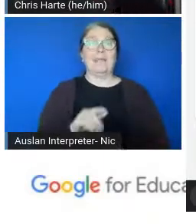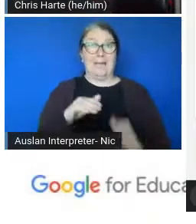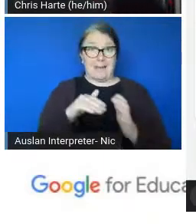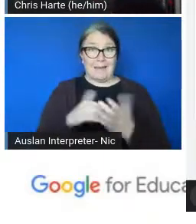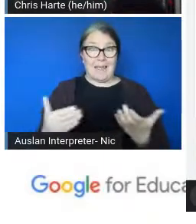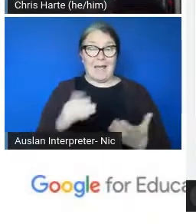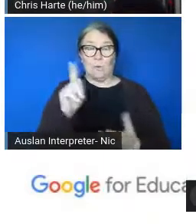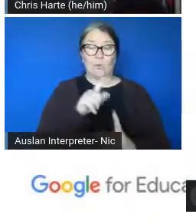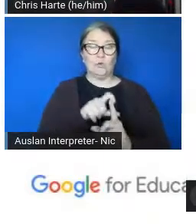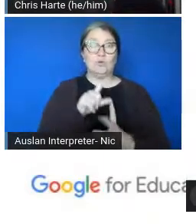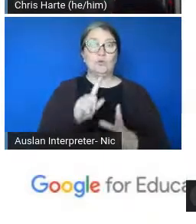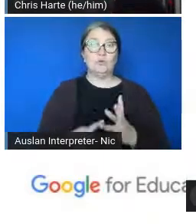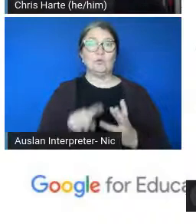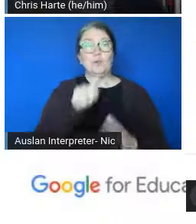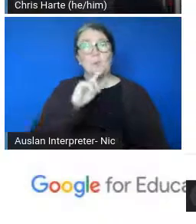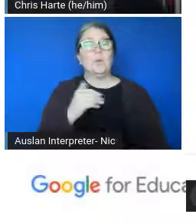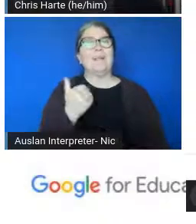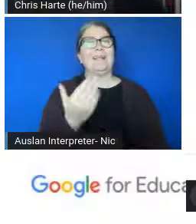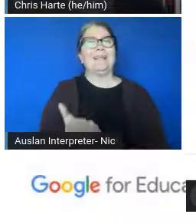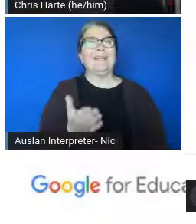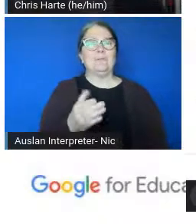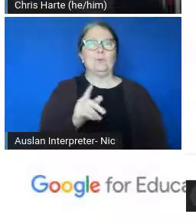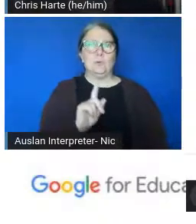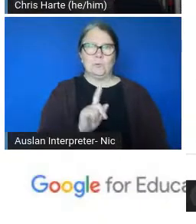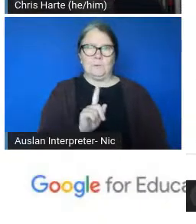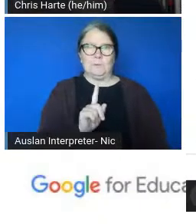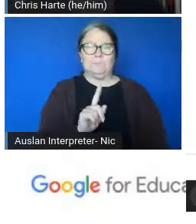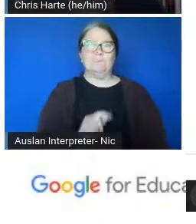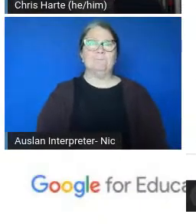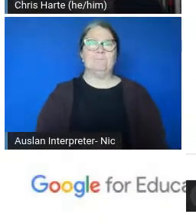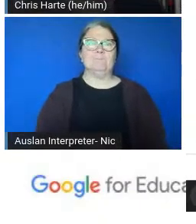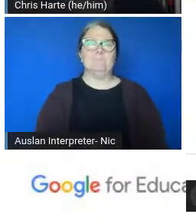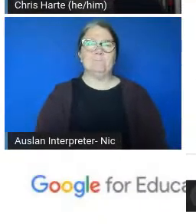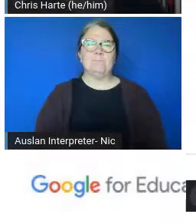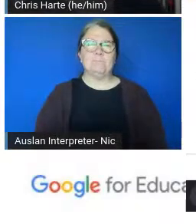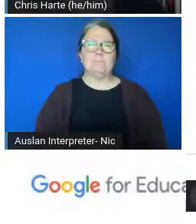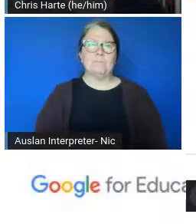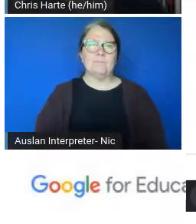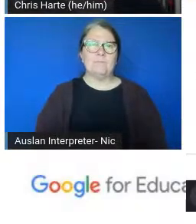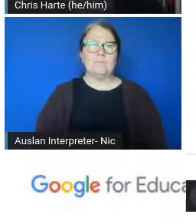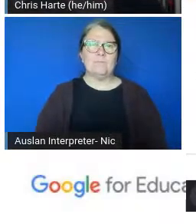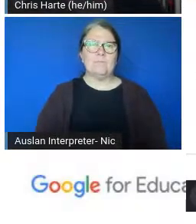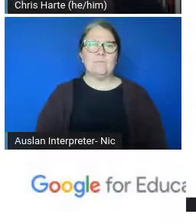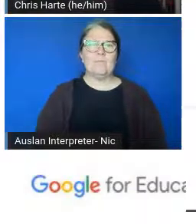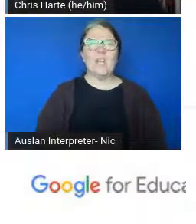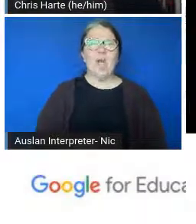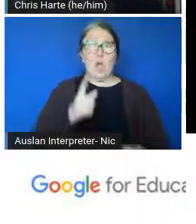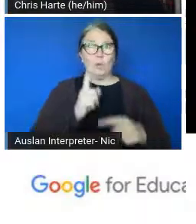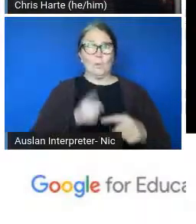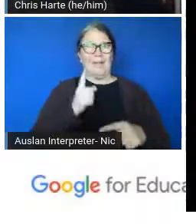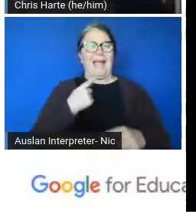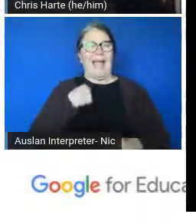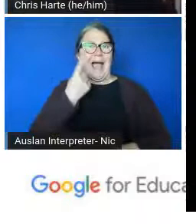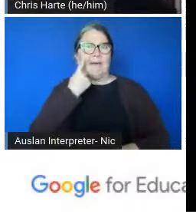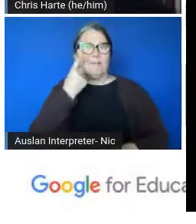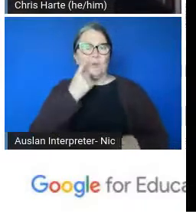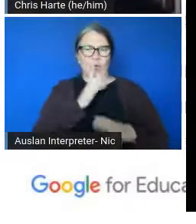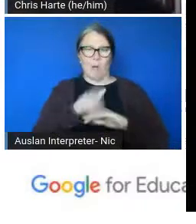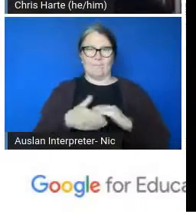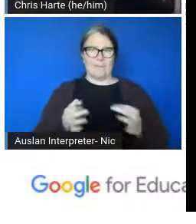you, I'm skipping tabs all over the place today, is we're going to just have a quick look at some